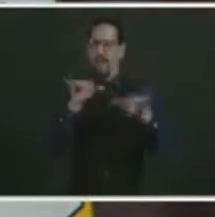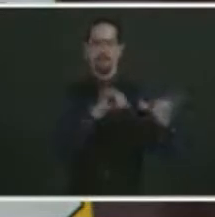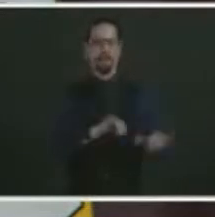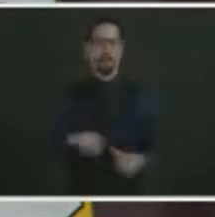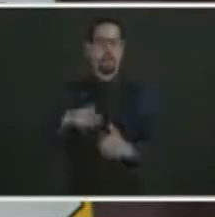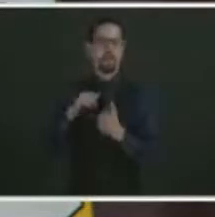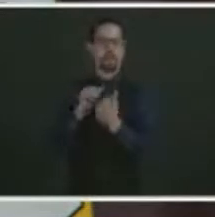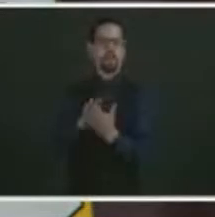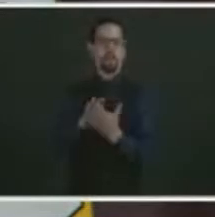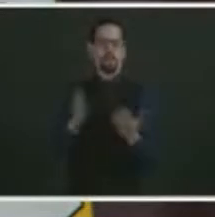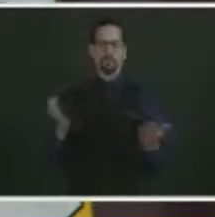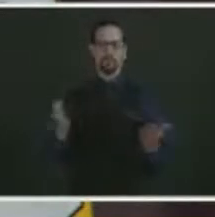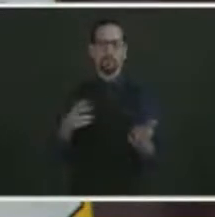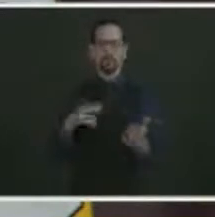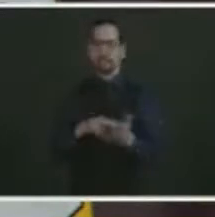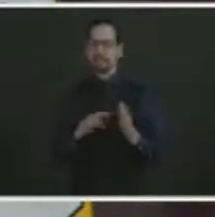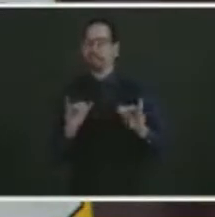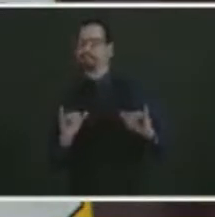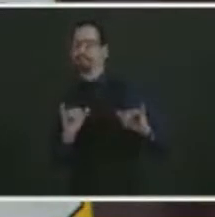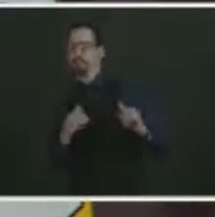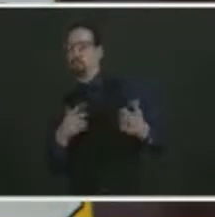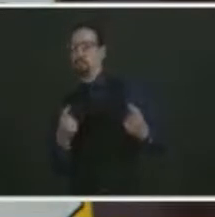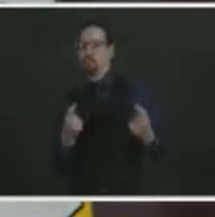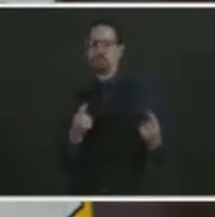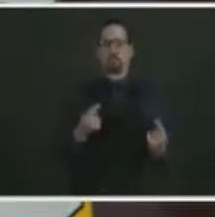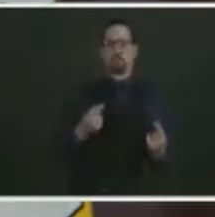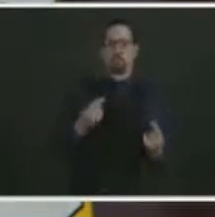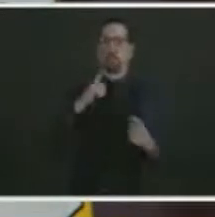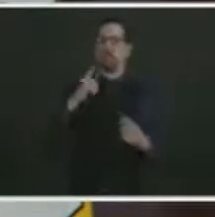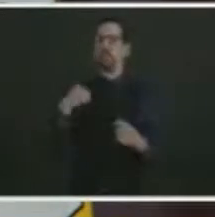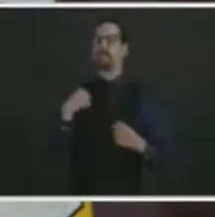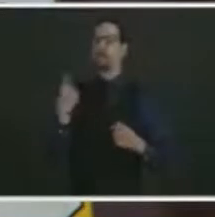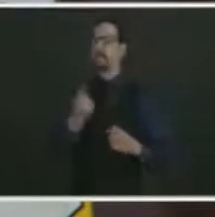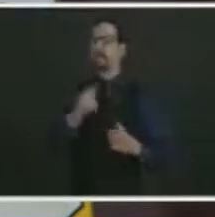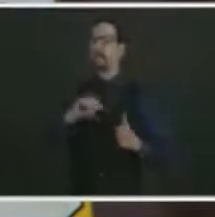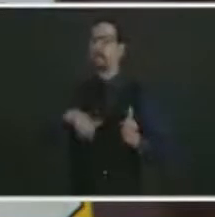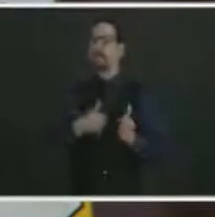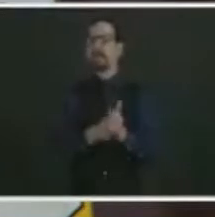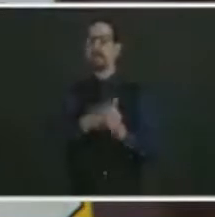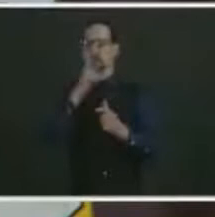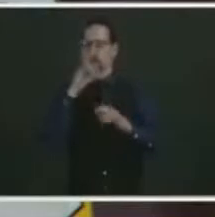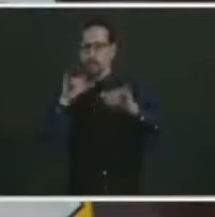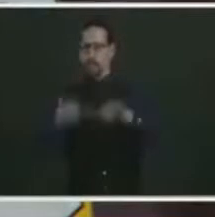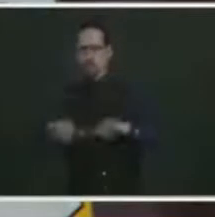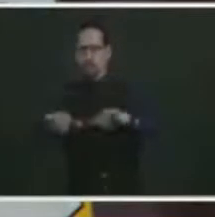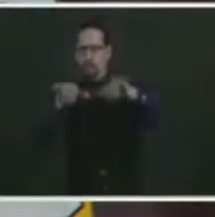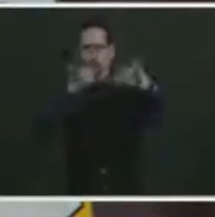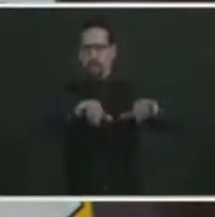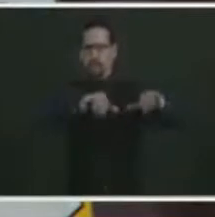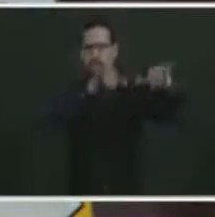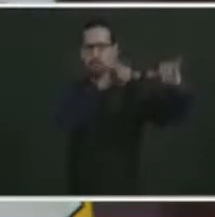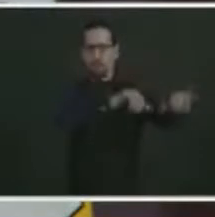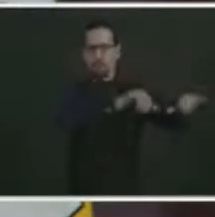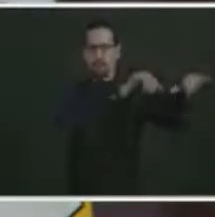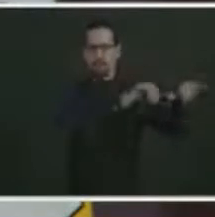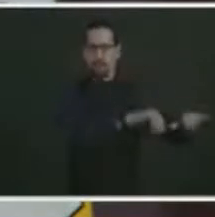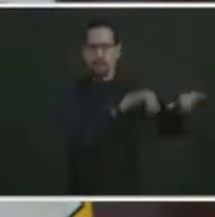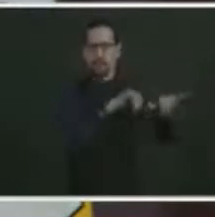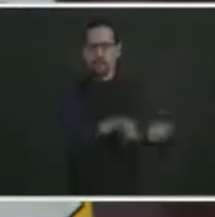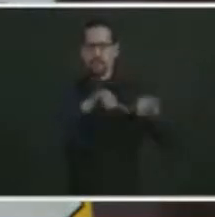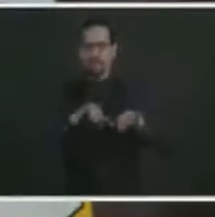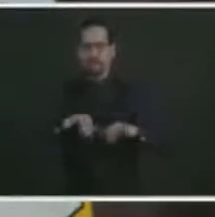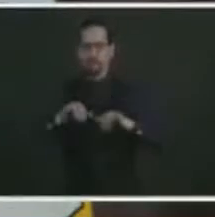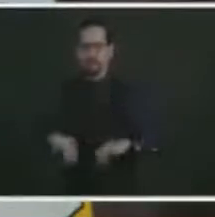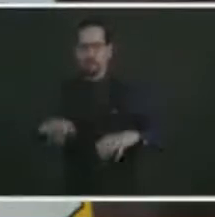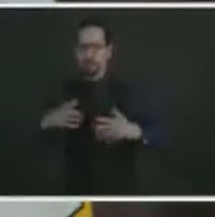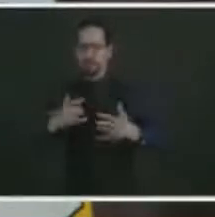So it would suggest that these are not just a bunch of, to use your words,